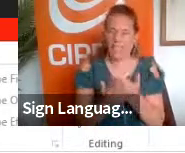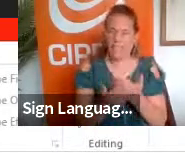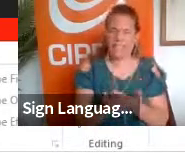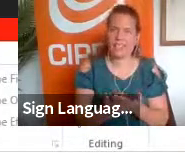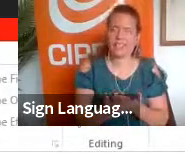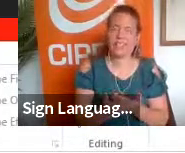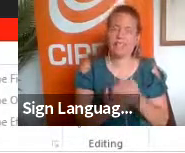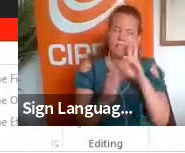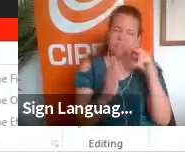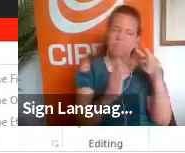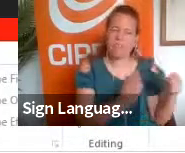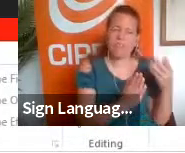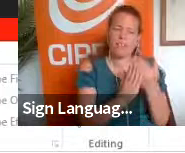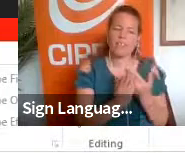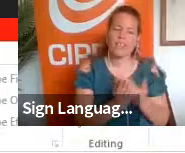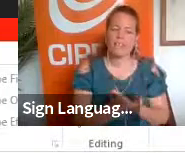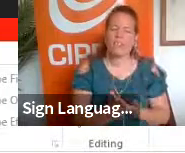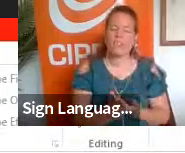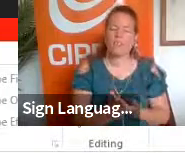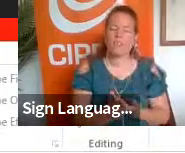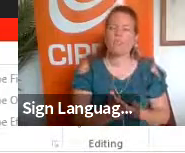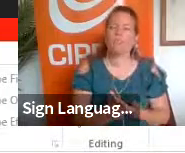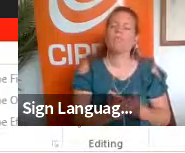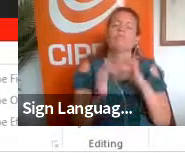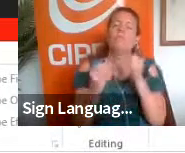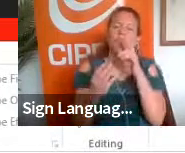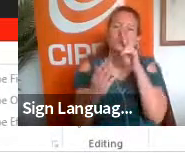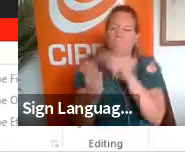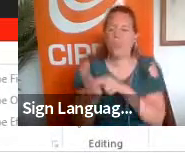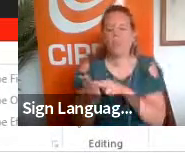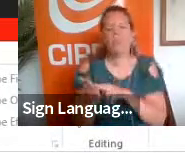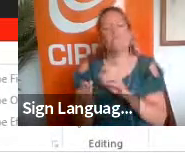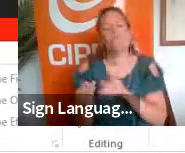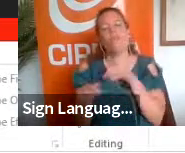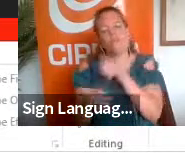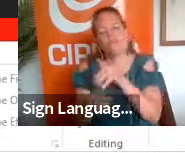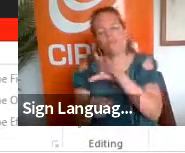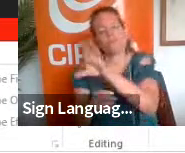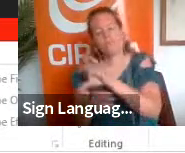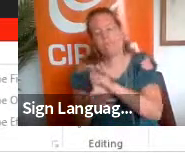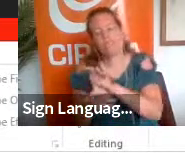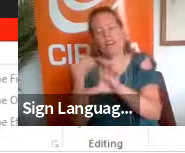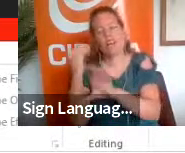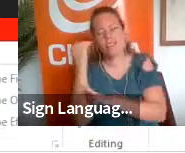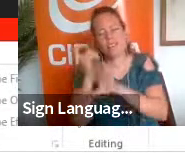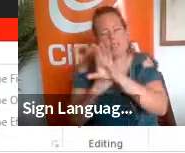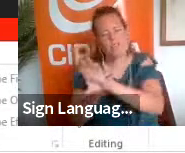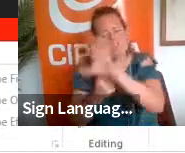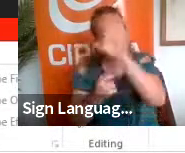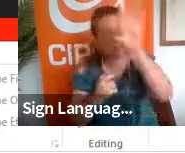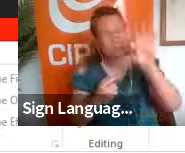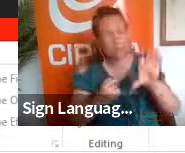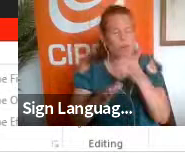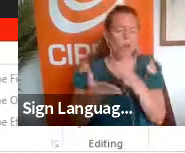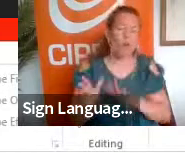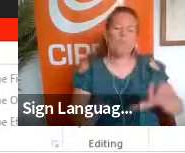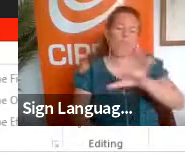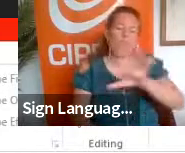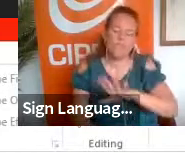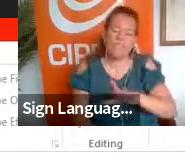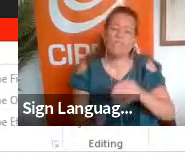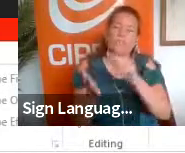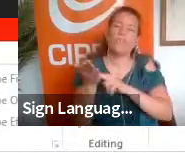further check by country or by region. And that's also very useful in terms of